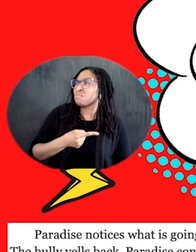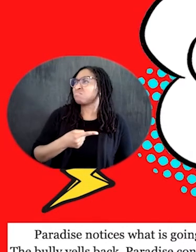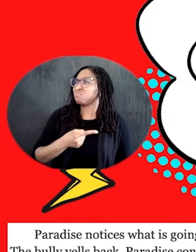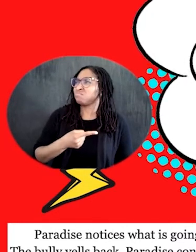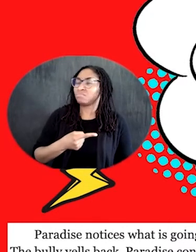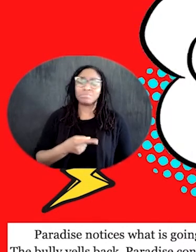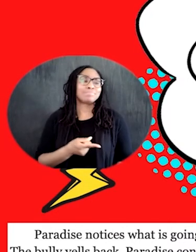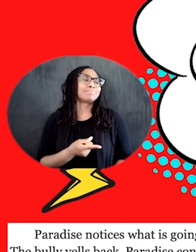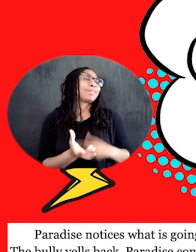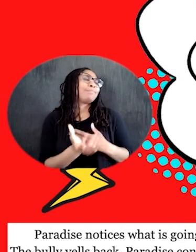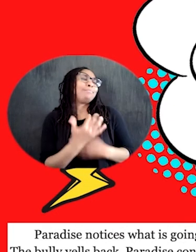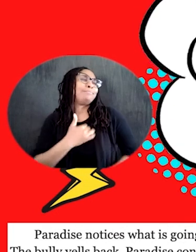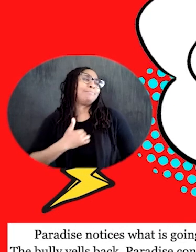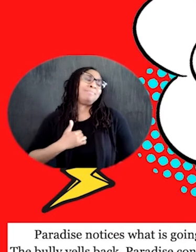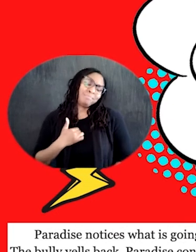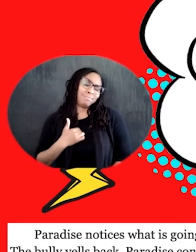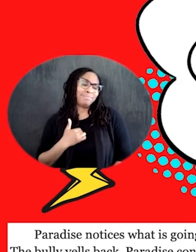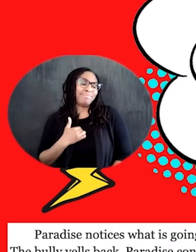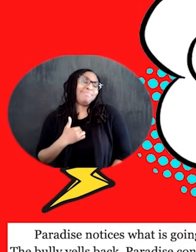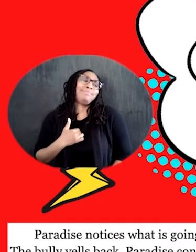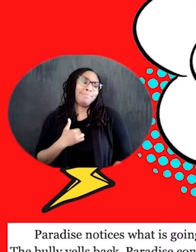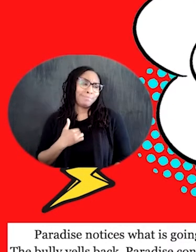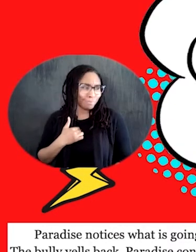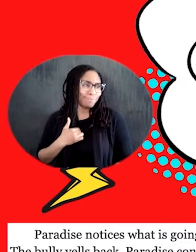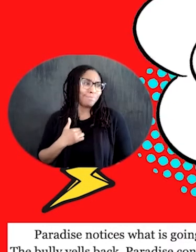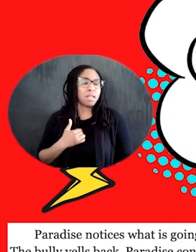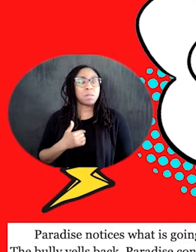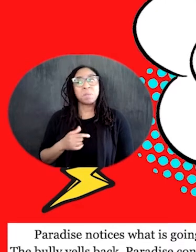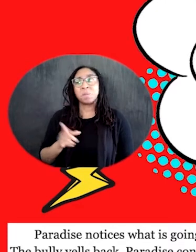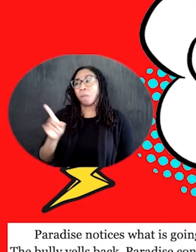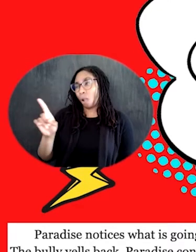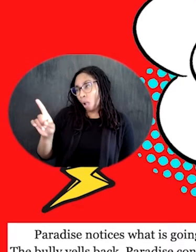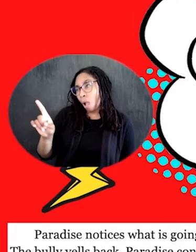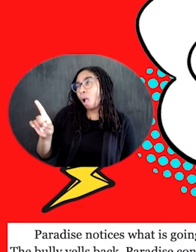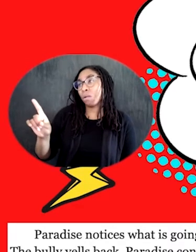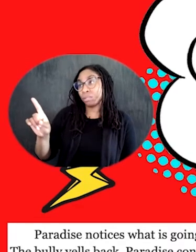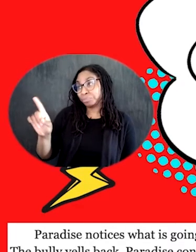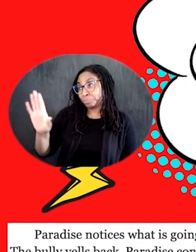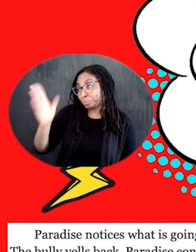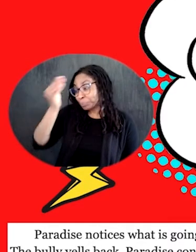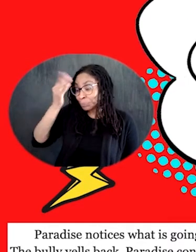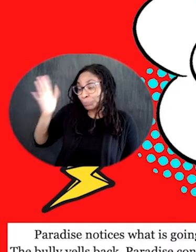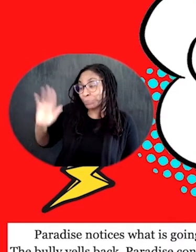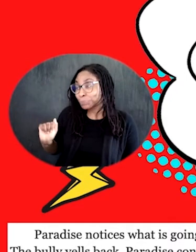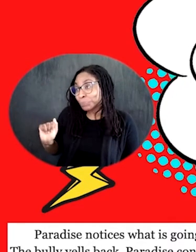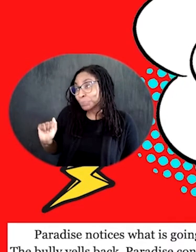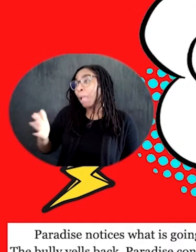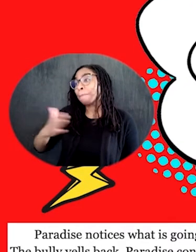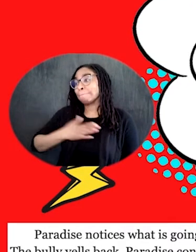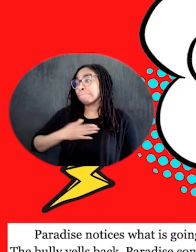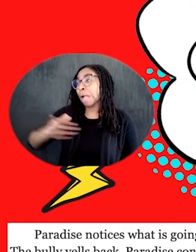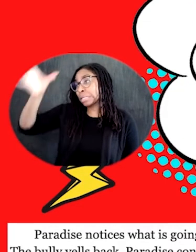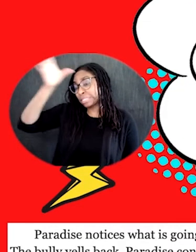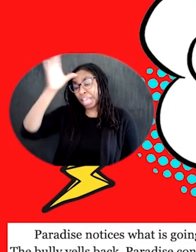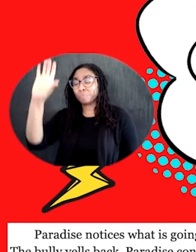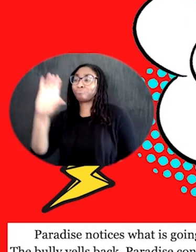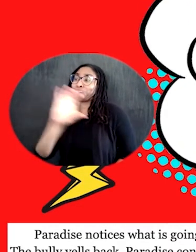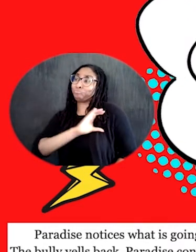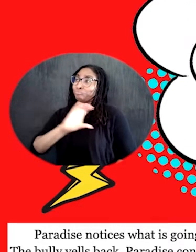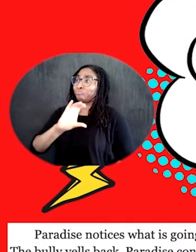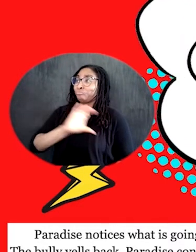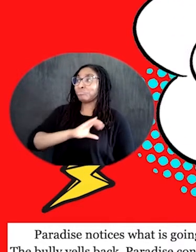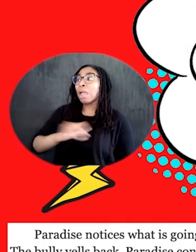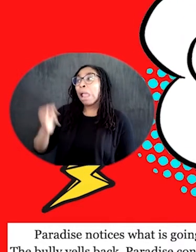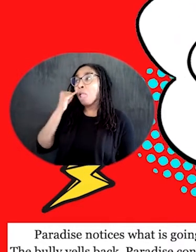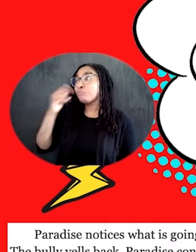Paradise yells. "Make me," the bully yells back. Paradise continues, "I will have you know that my dad is a